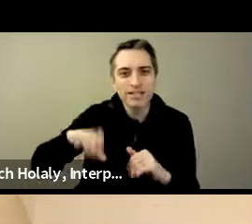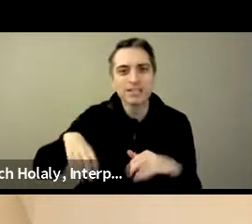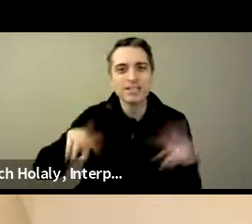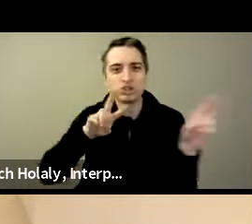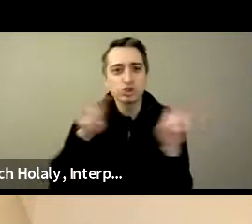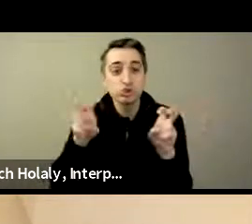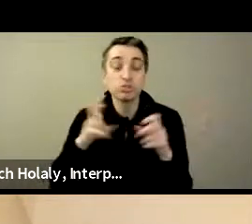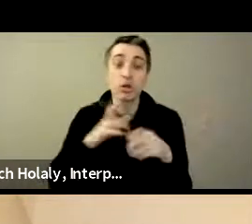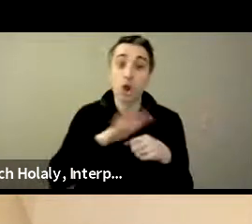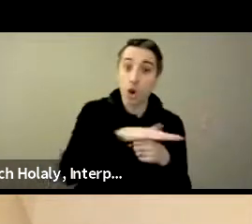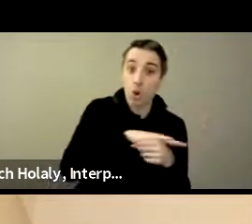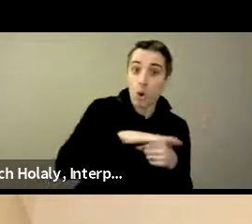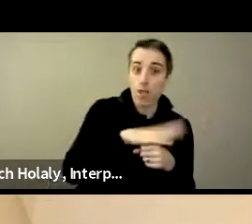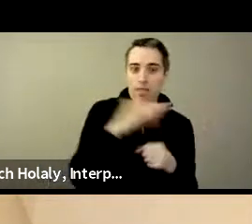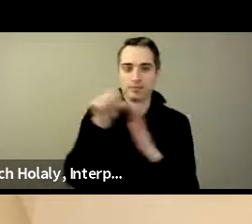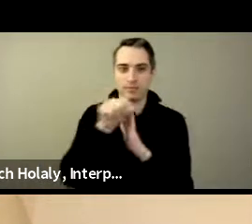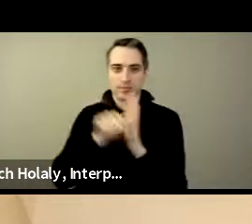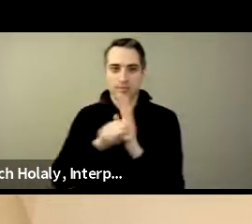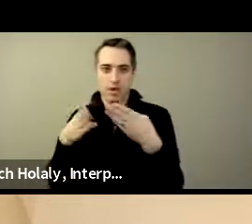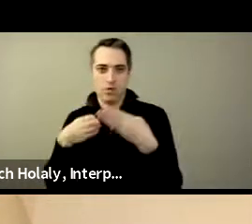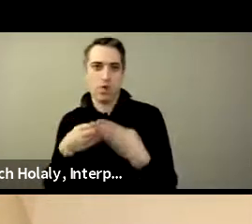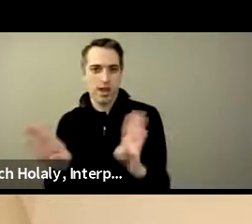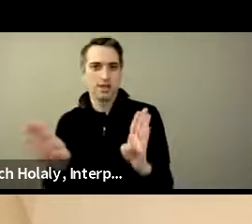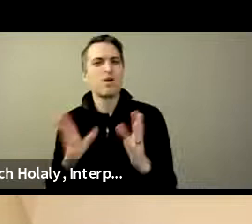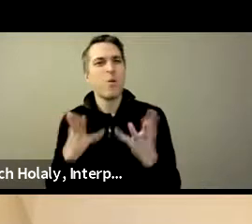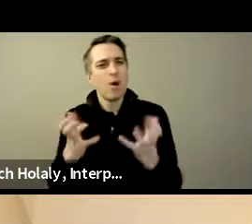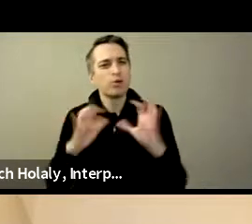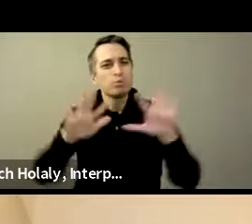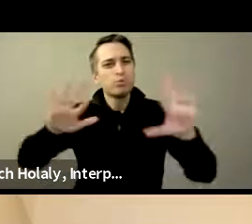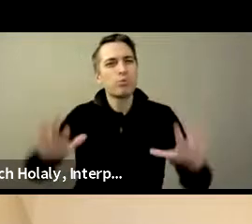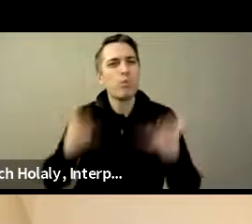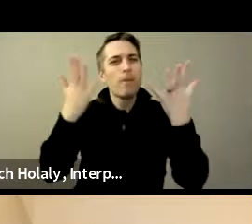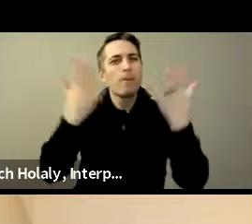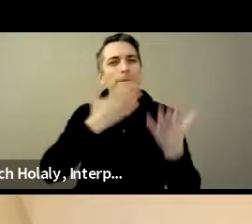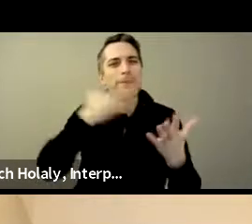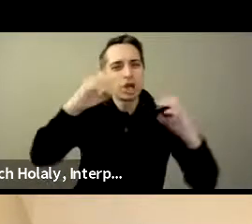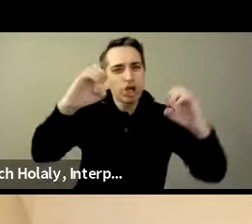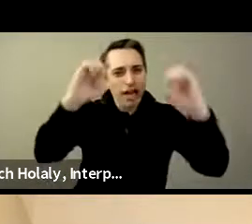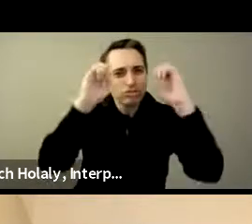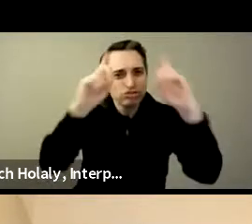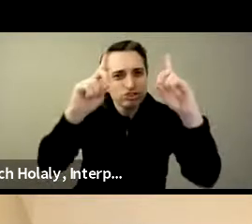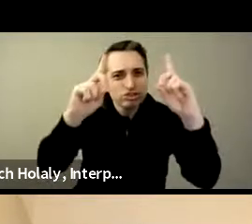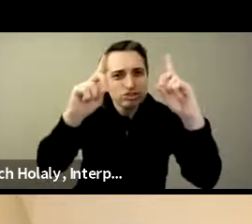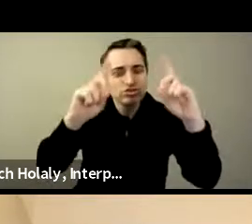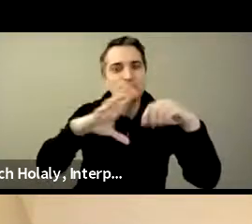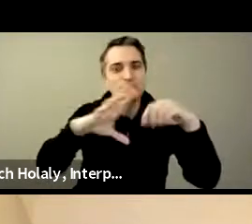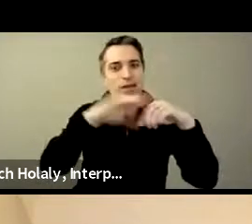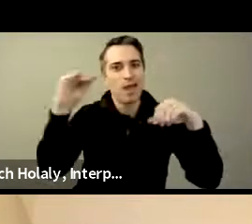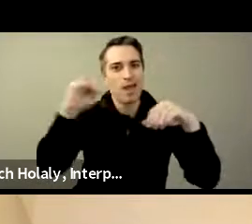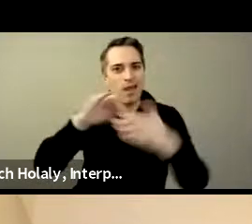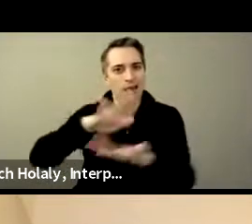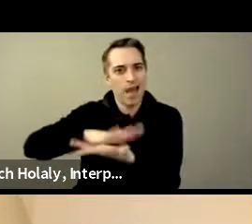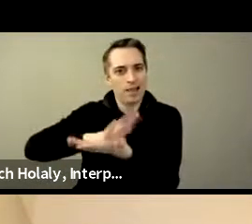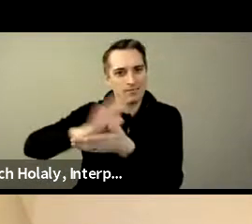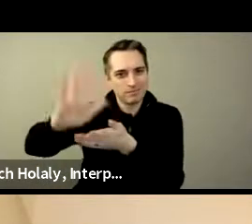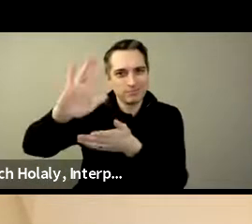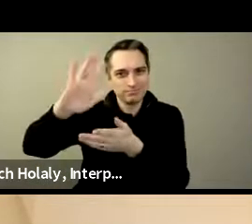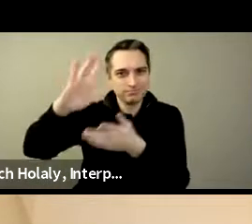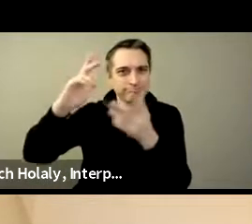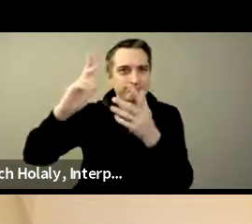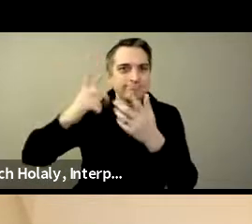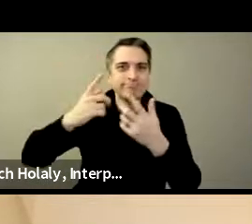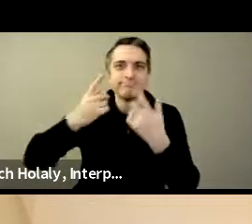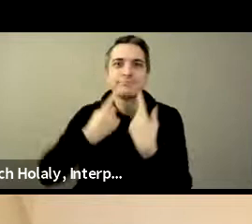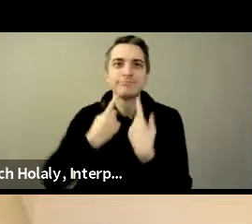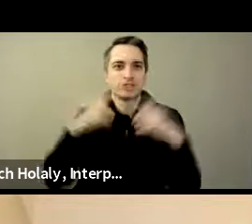locally and statewide, and promoting better education and academic achievement for Hispanics. So like many other cultures, we